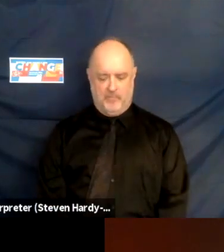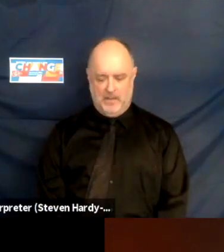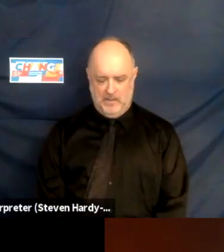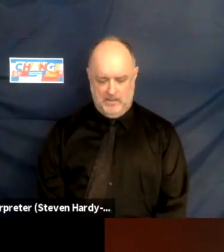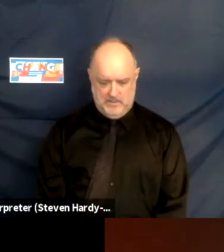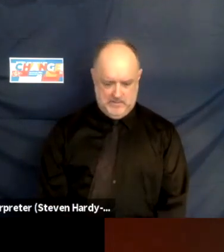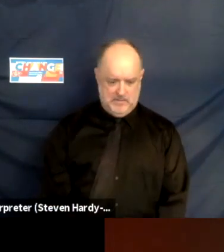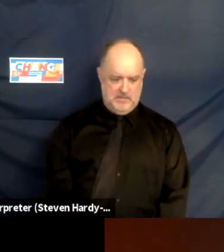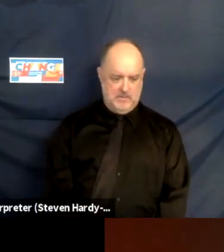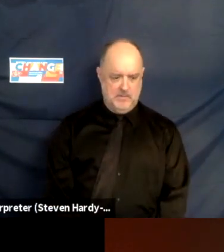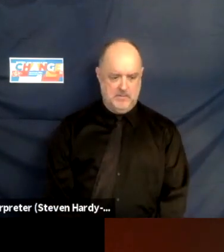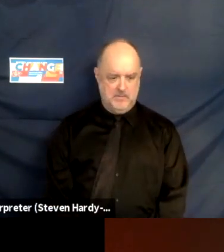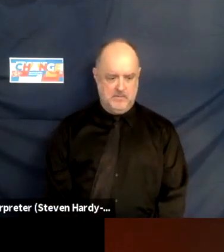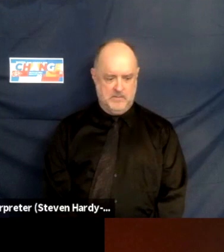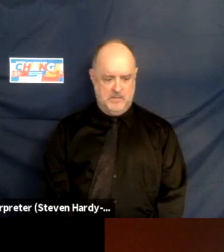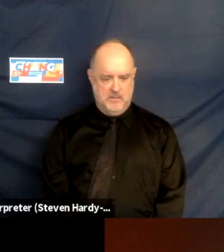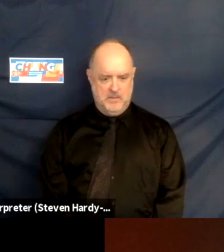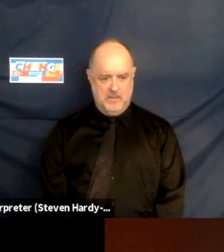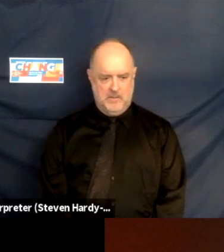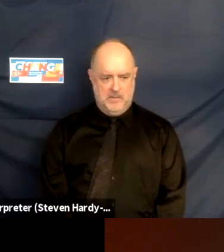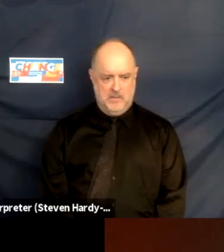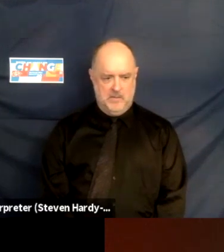And I'm